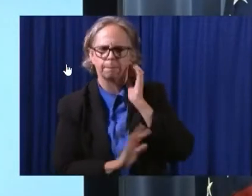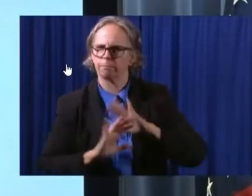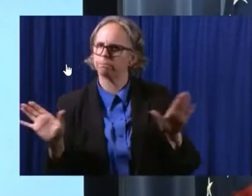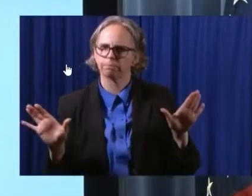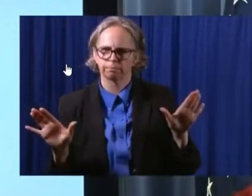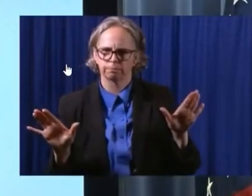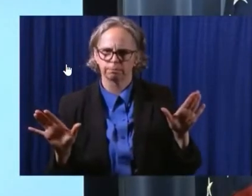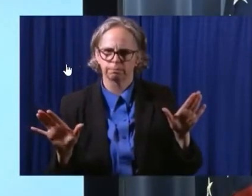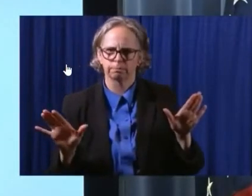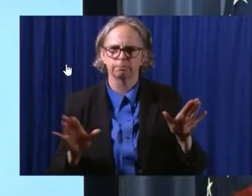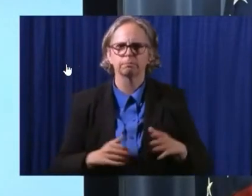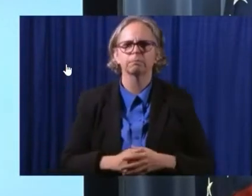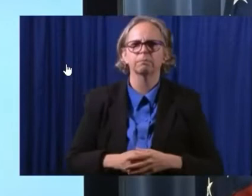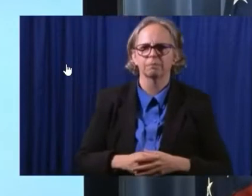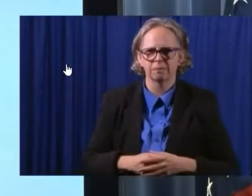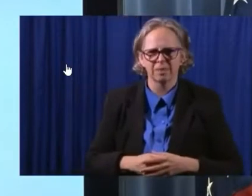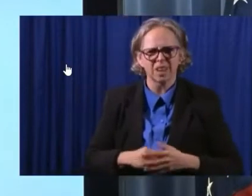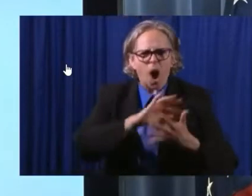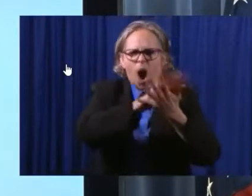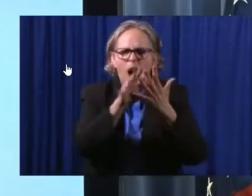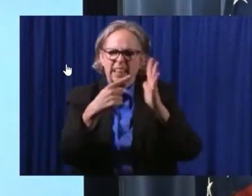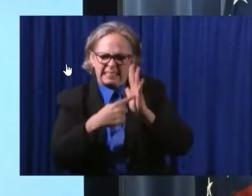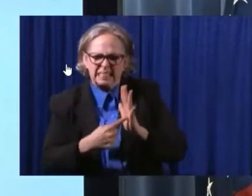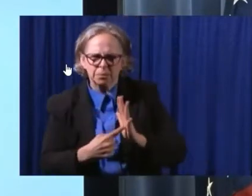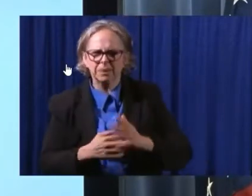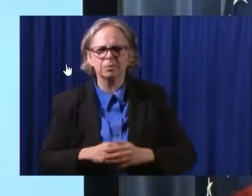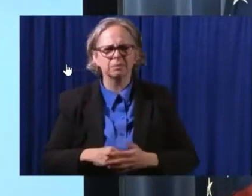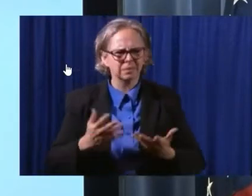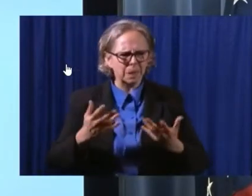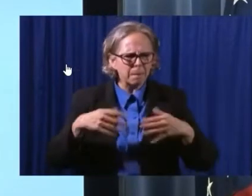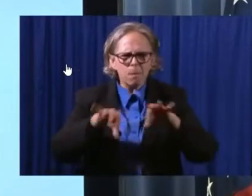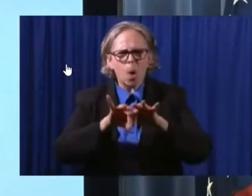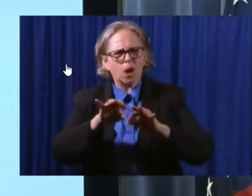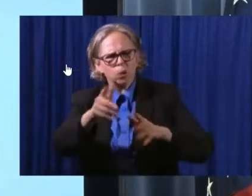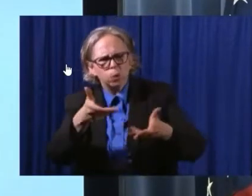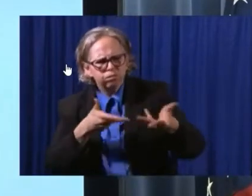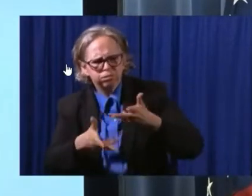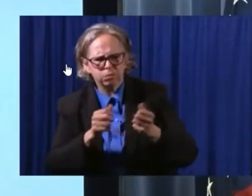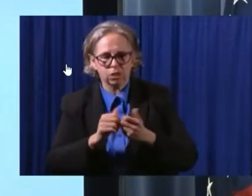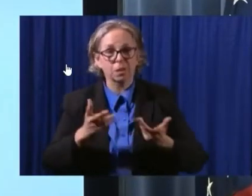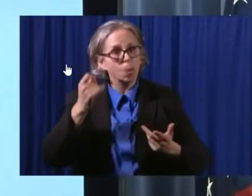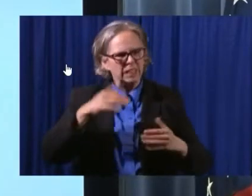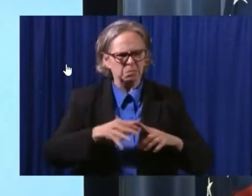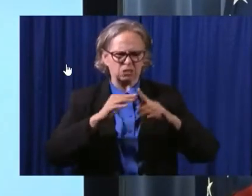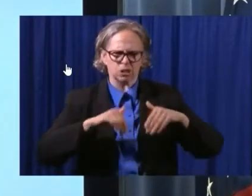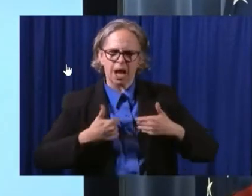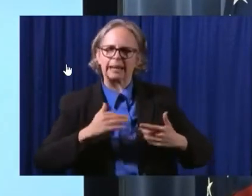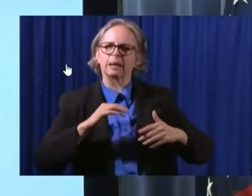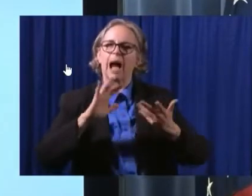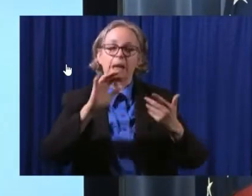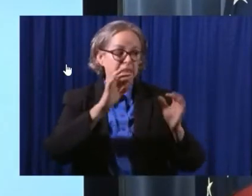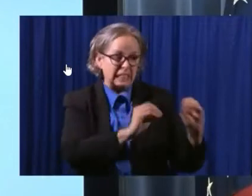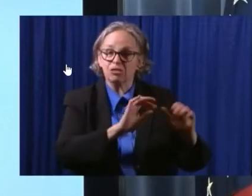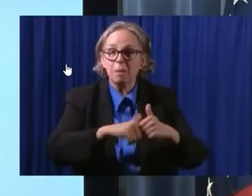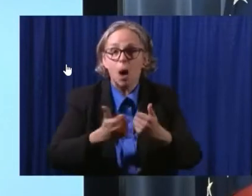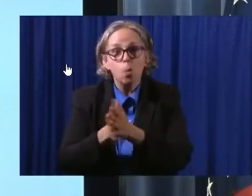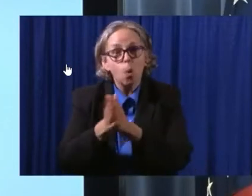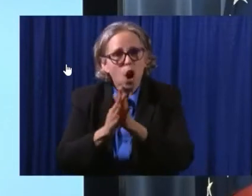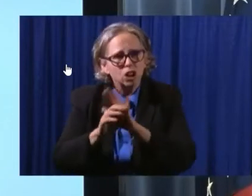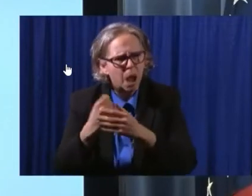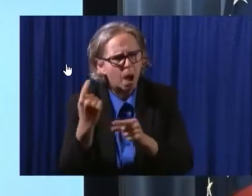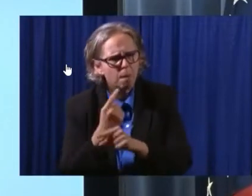day. Work with your children, especially younger children, on hand washing and wearing masks. If you haven't taken your children out